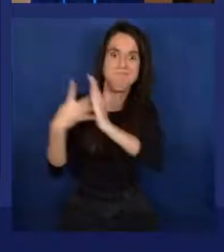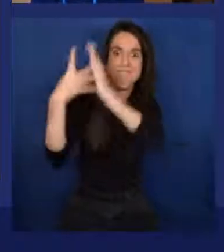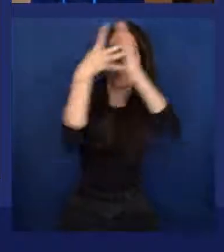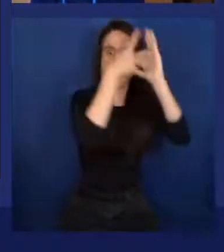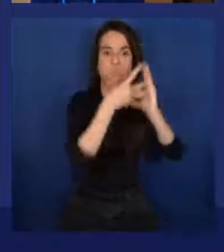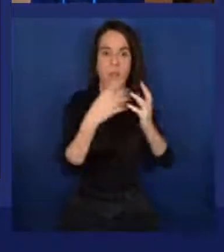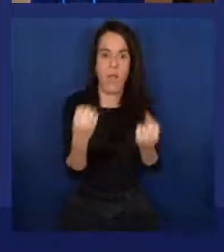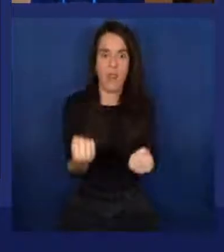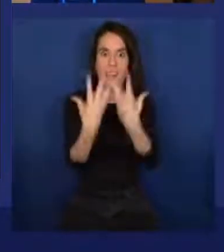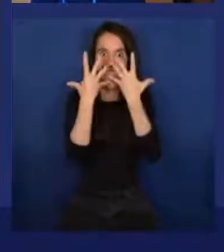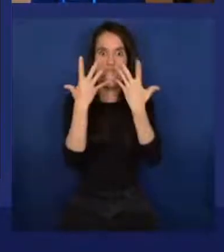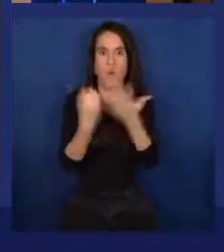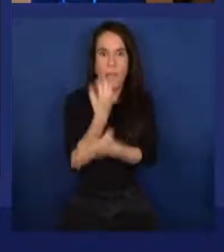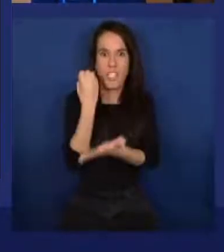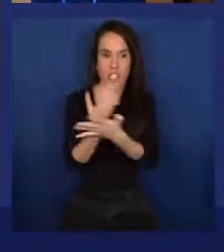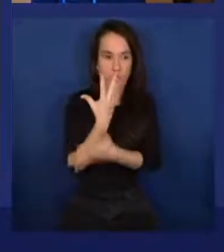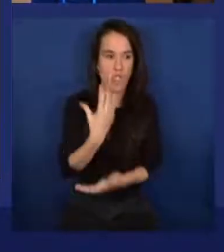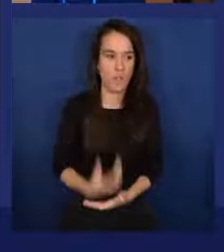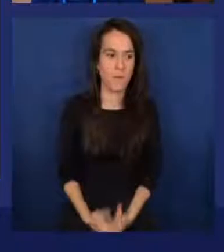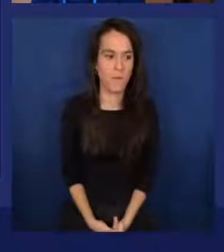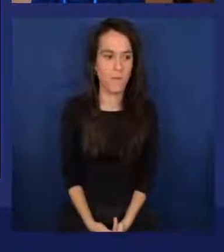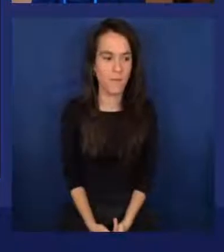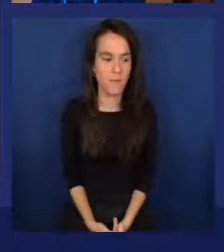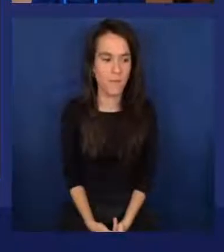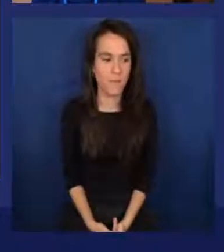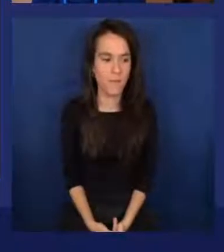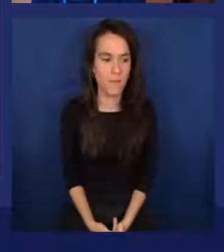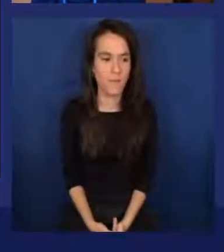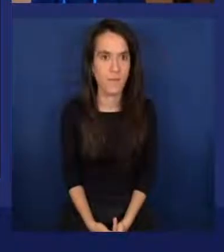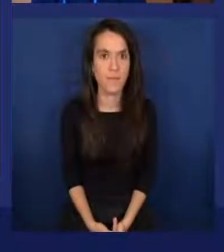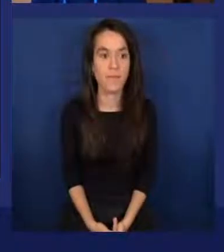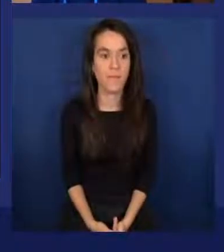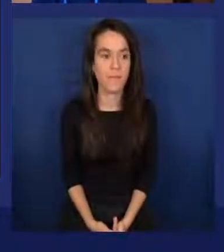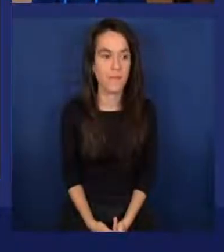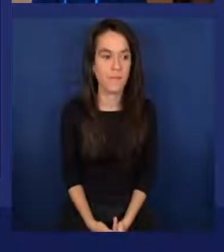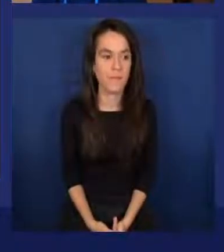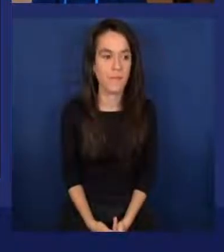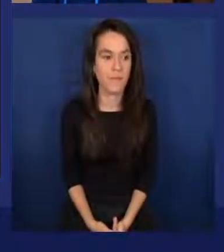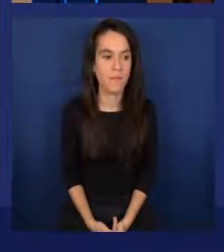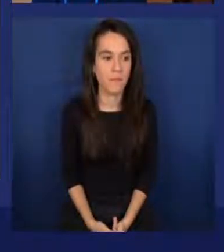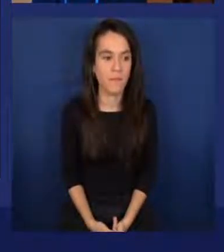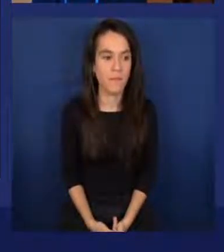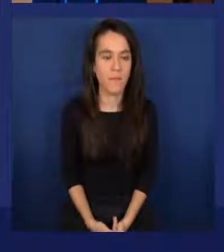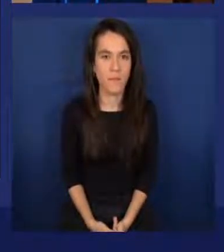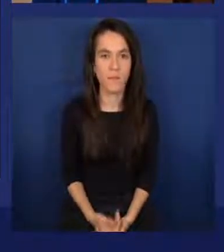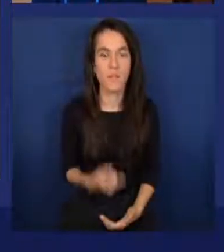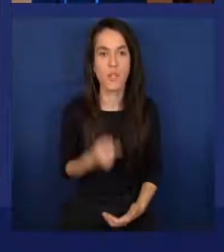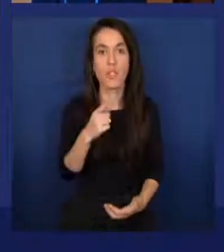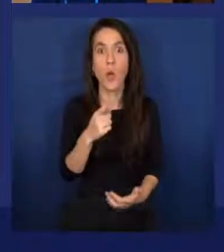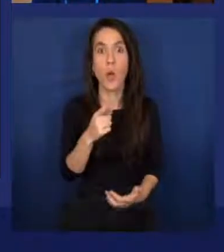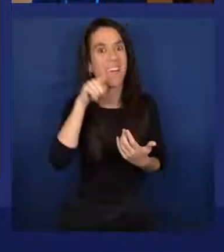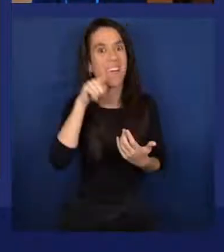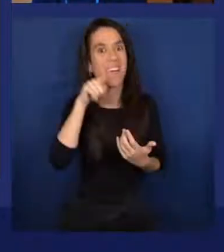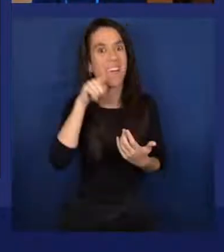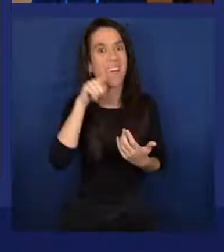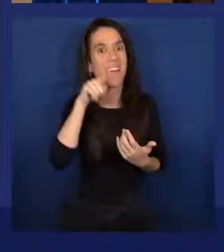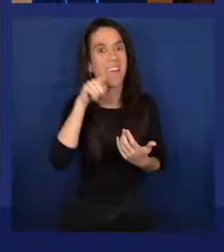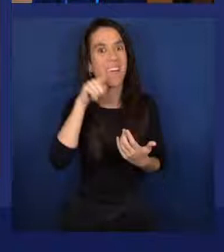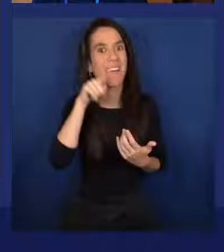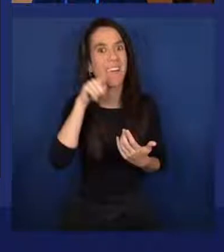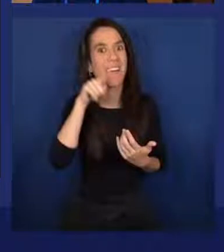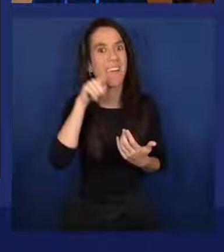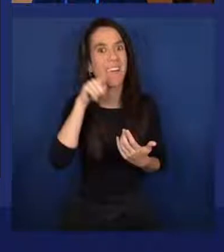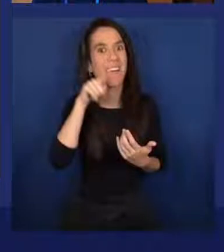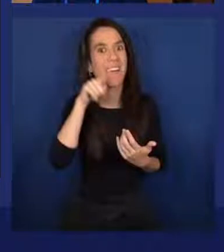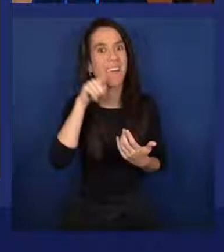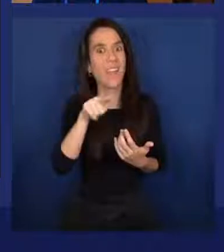handy. Fantastic. And so, for those that want to get started with this, it's literally just create a custom have